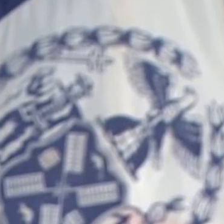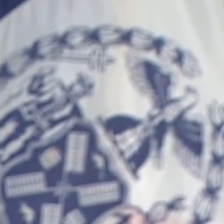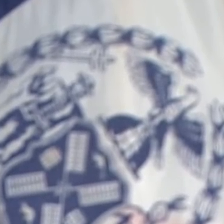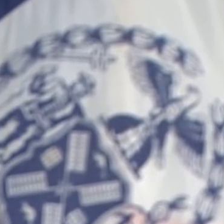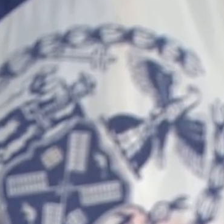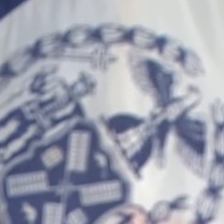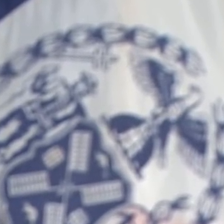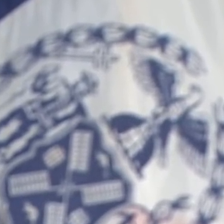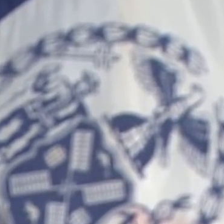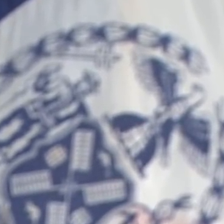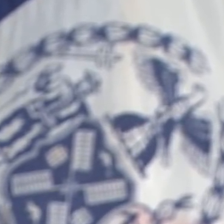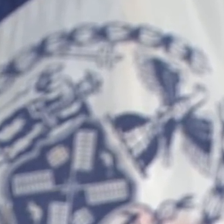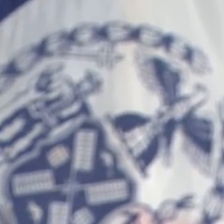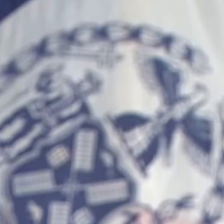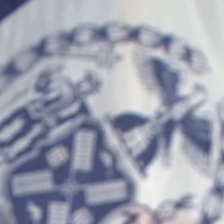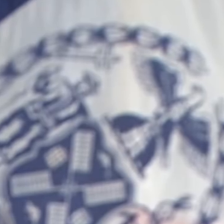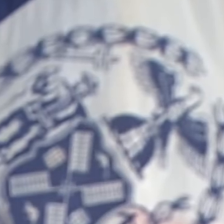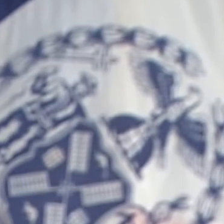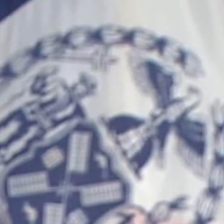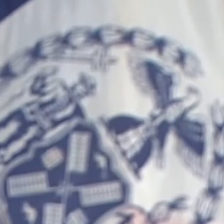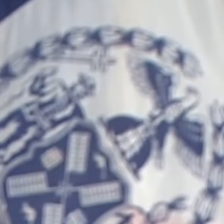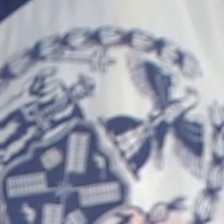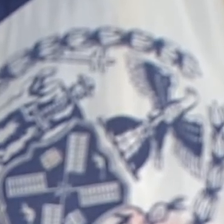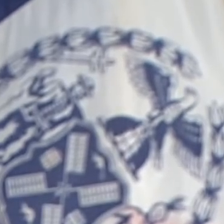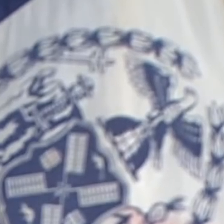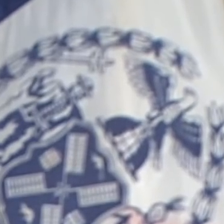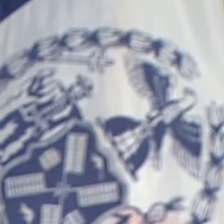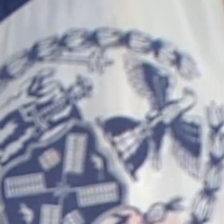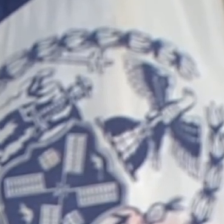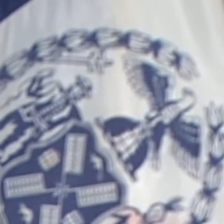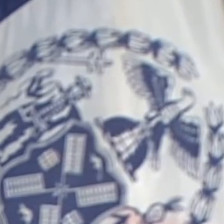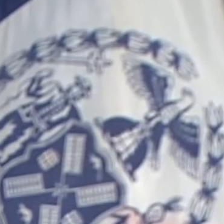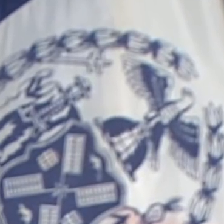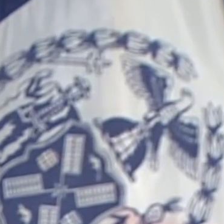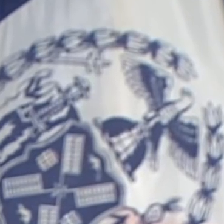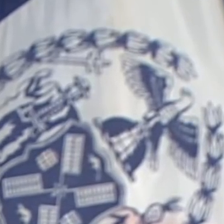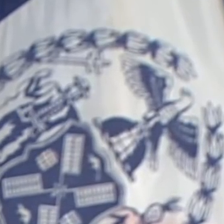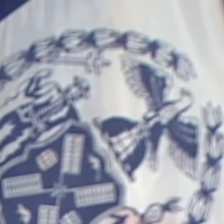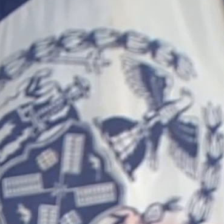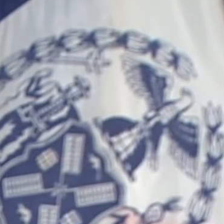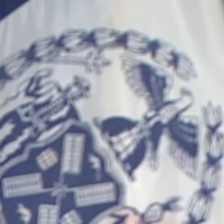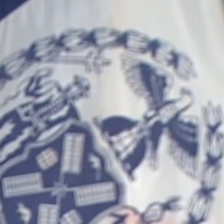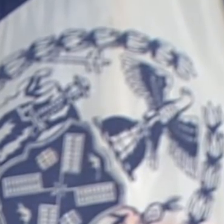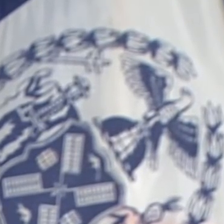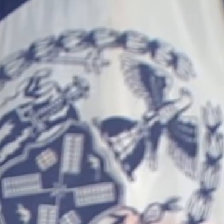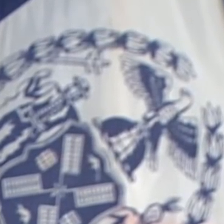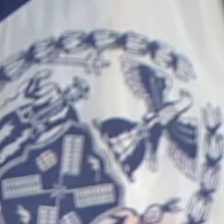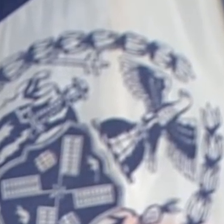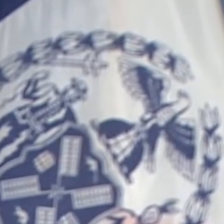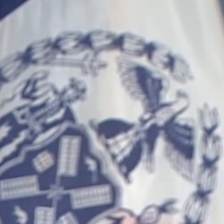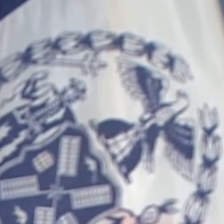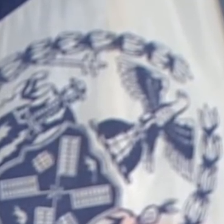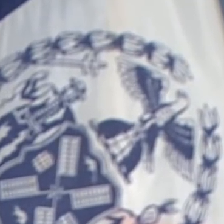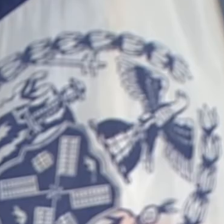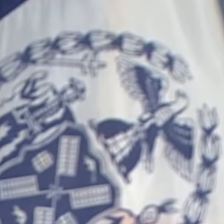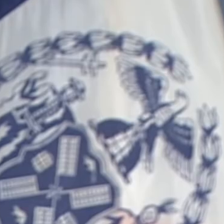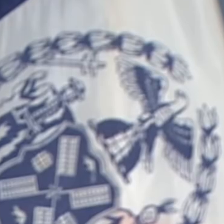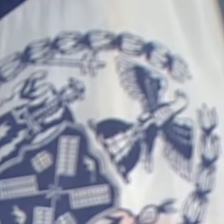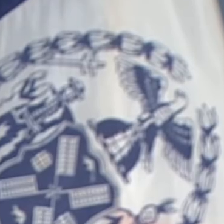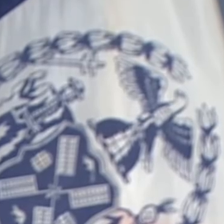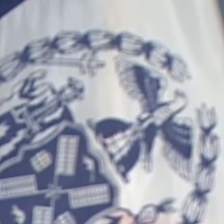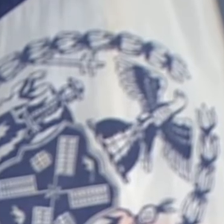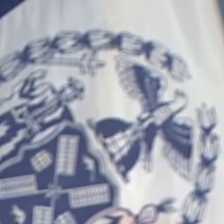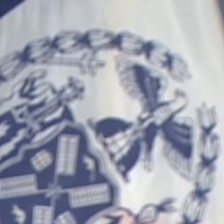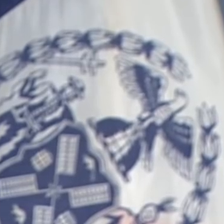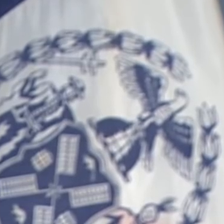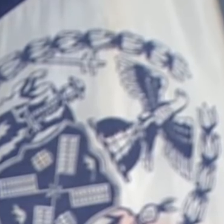important. Understanding that when we see progress, we do need to talk about it because it tells us